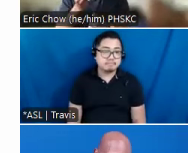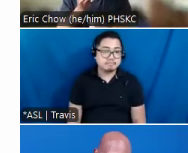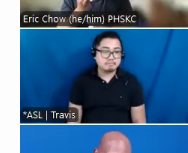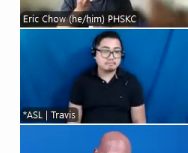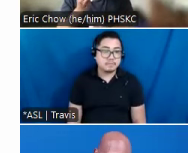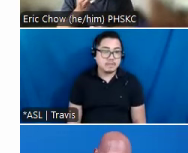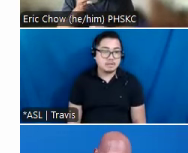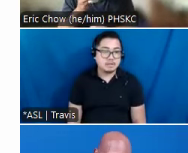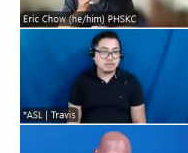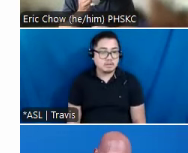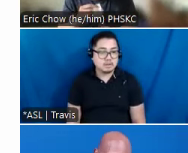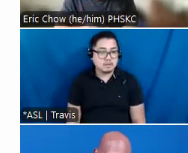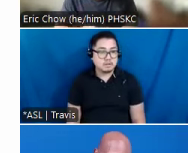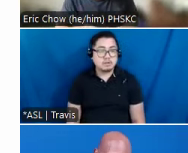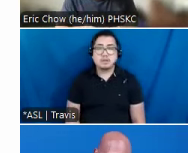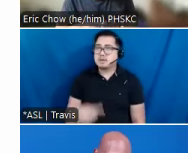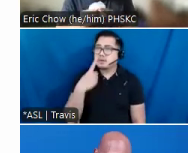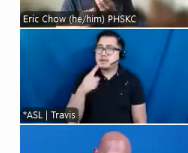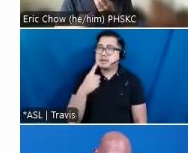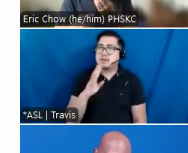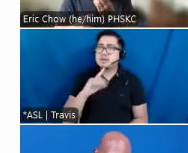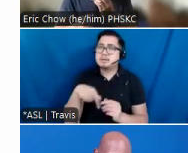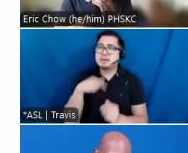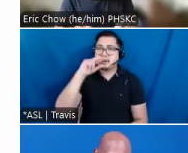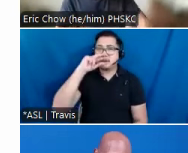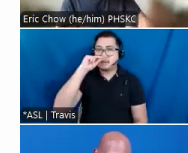Can you talk about nasal sprays and